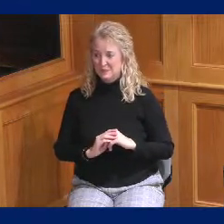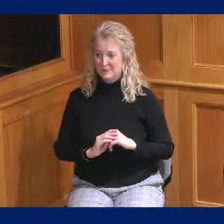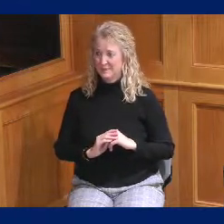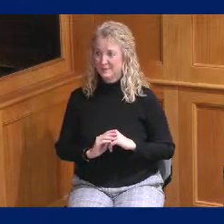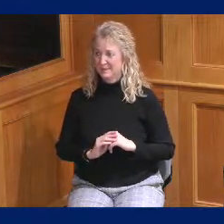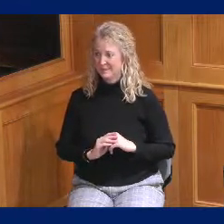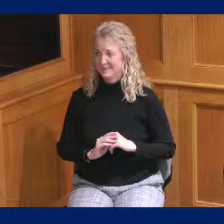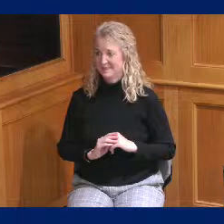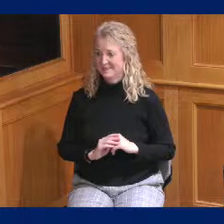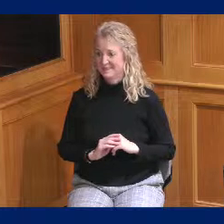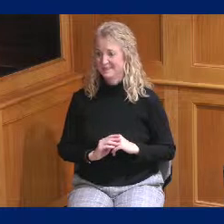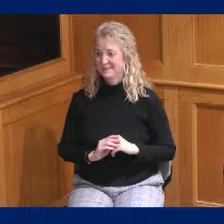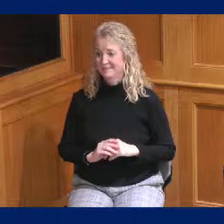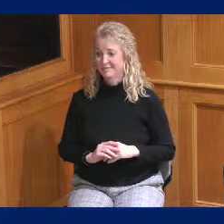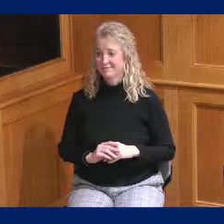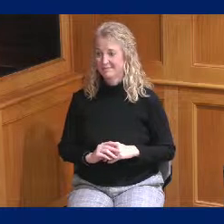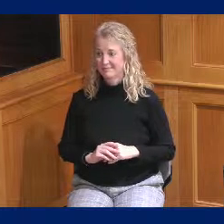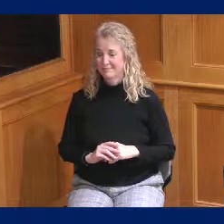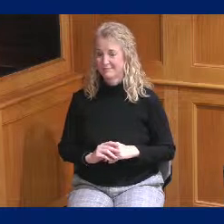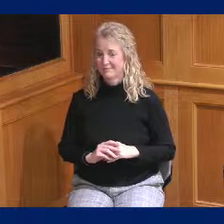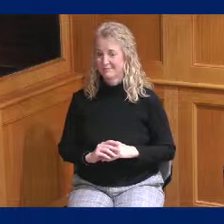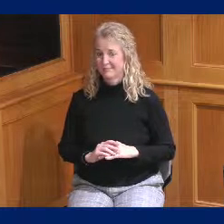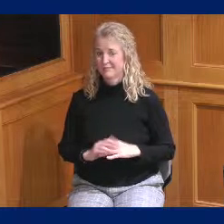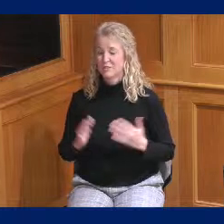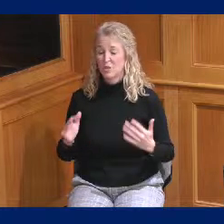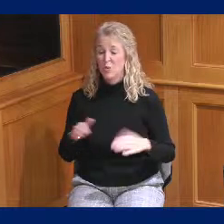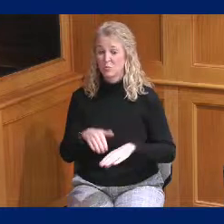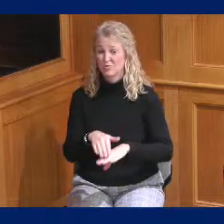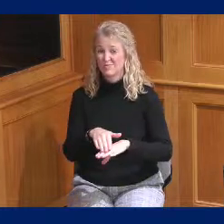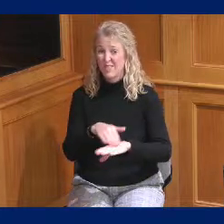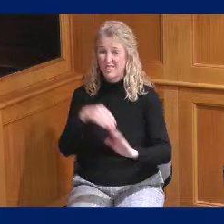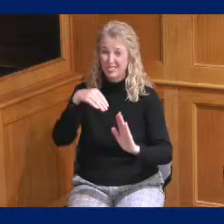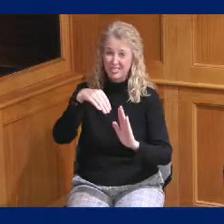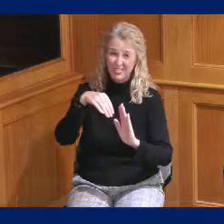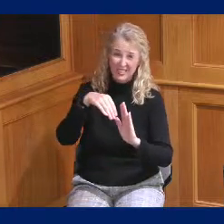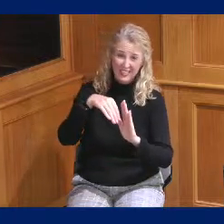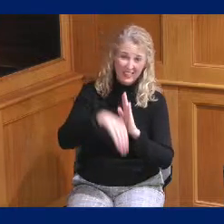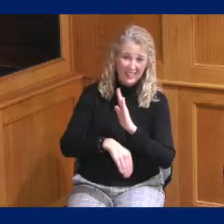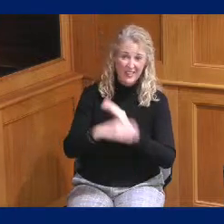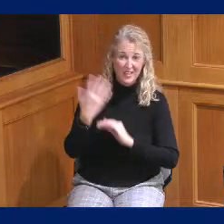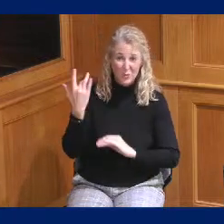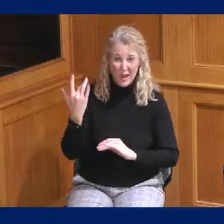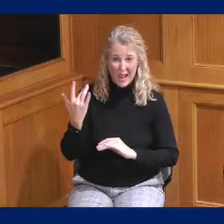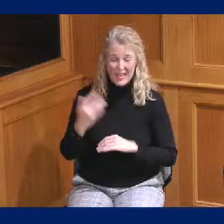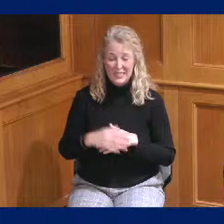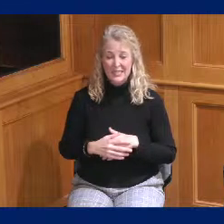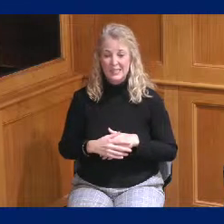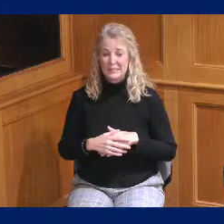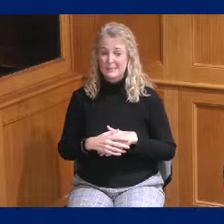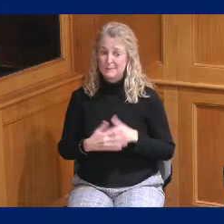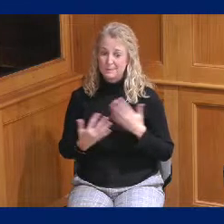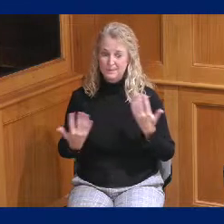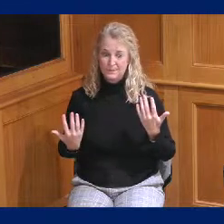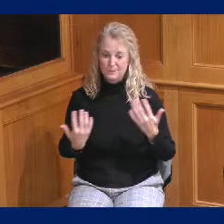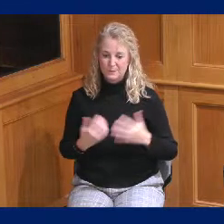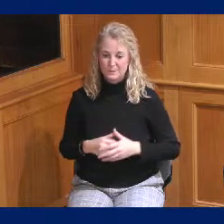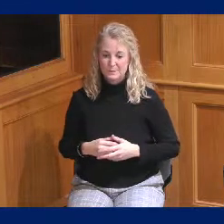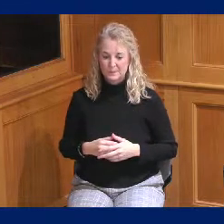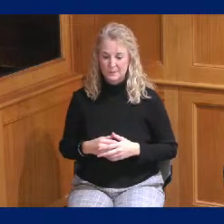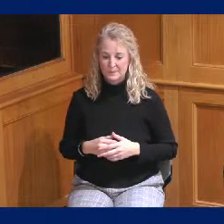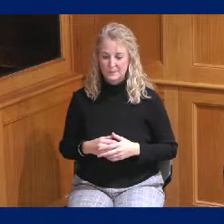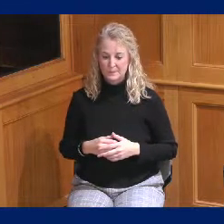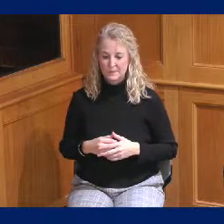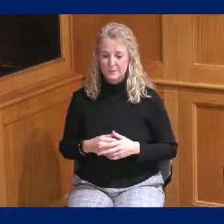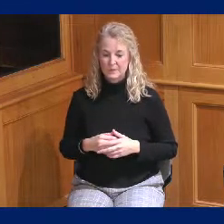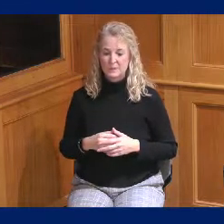2025. That slowdown and plateauing in revenue, I should say, provides the